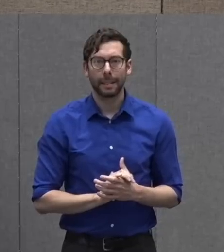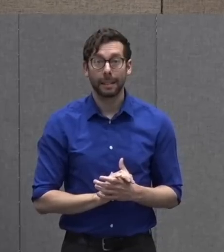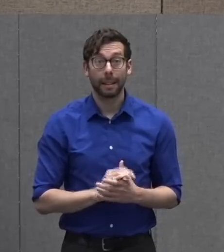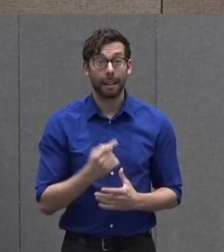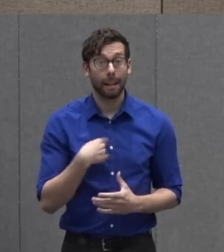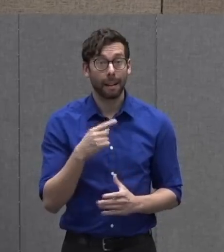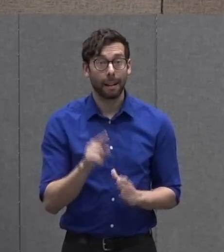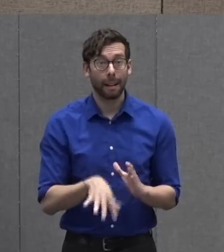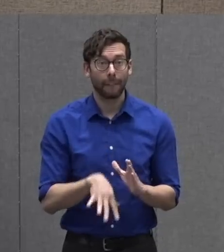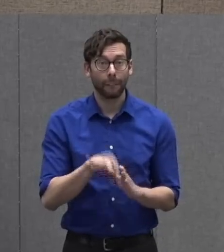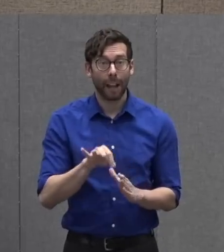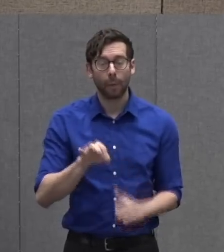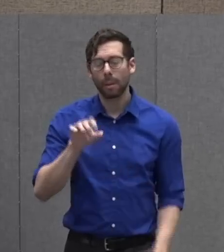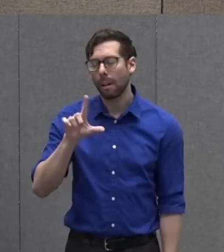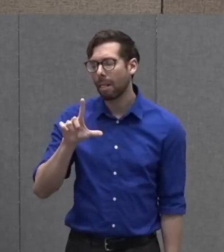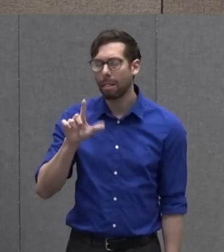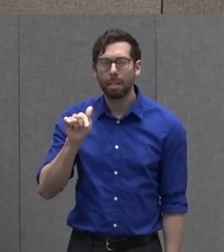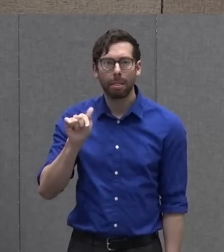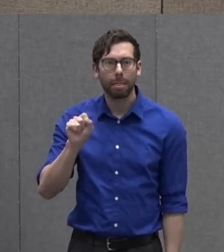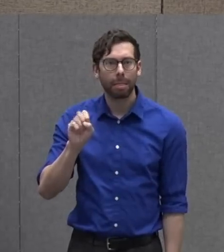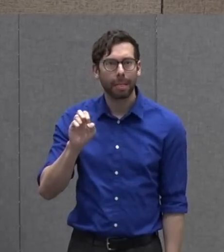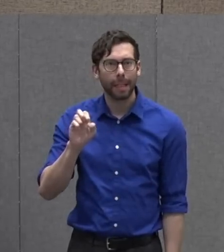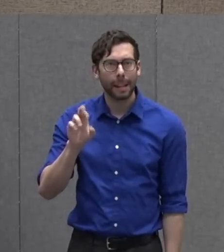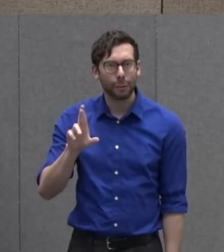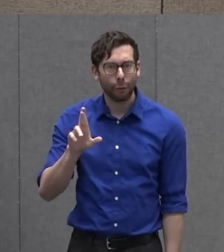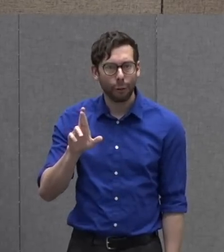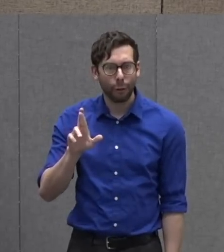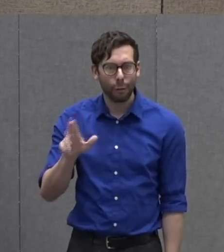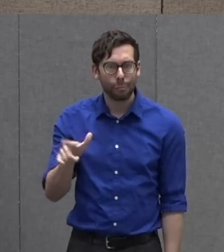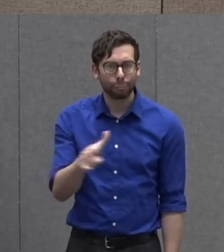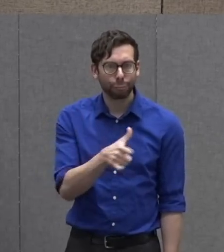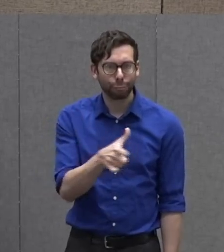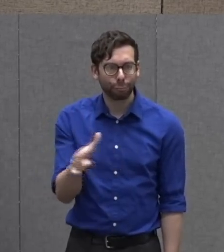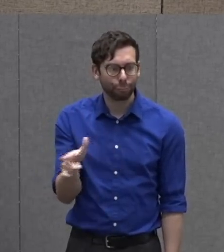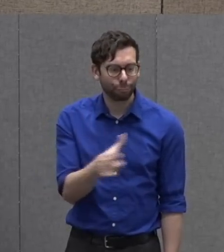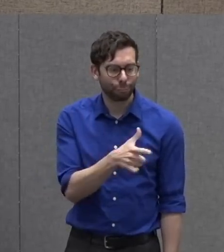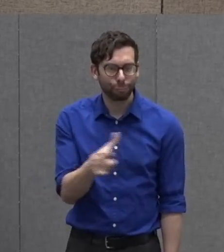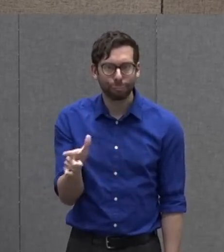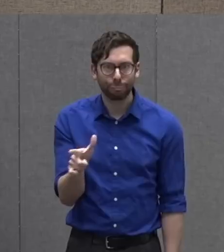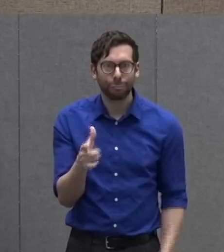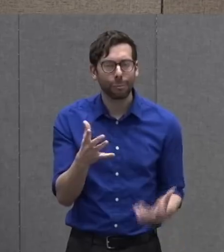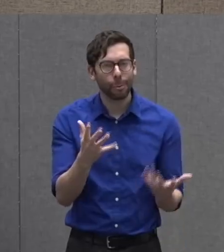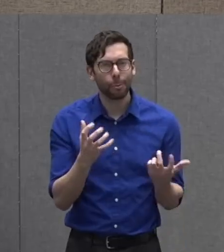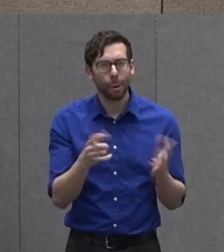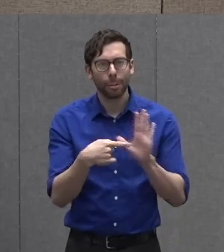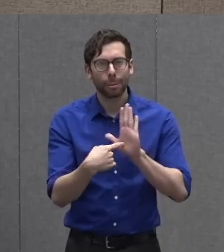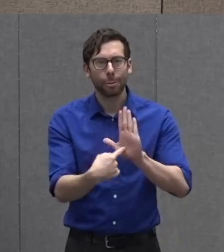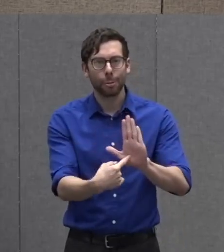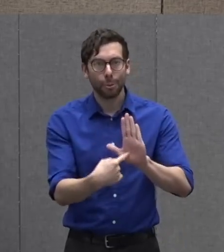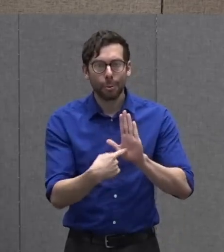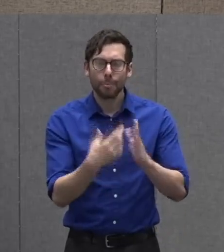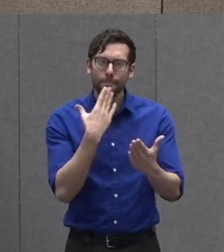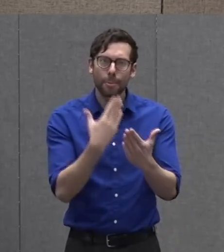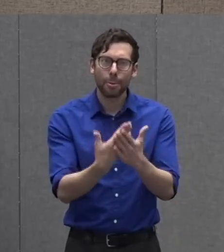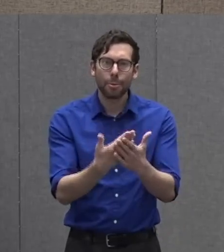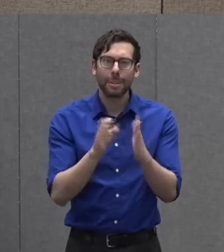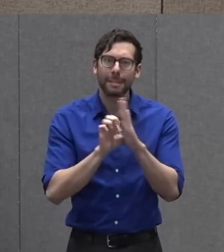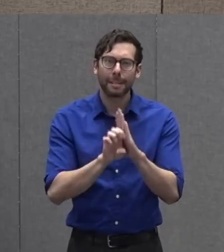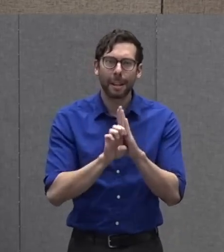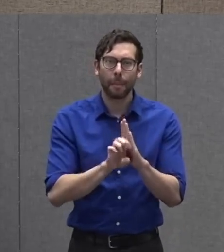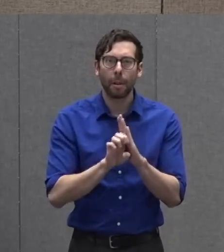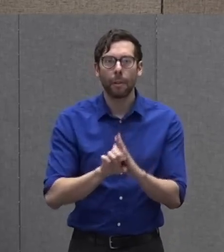a laser, and I wanted to show you a better example of reflection when